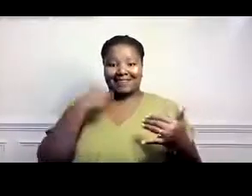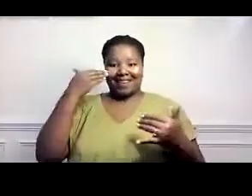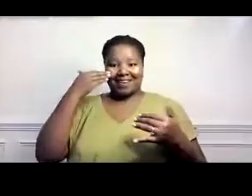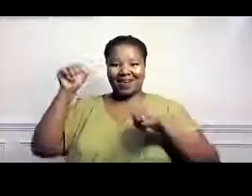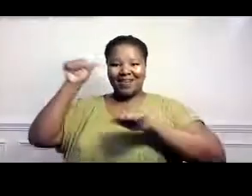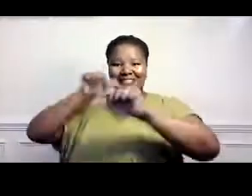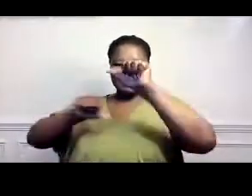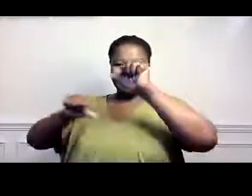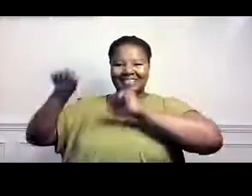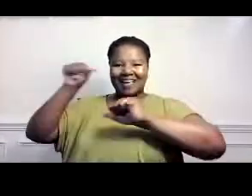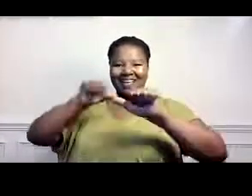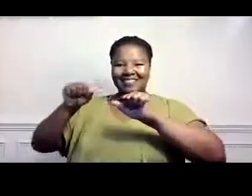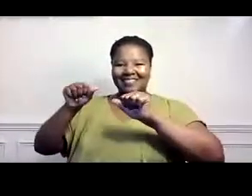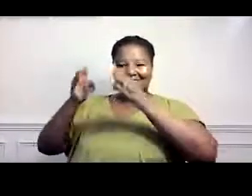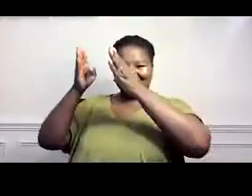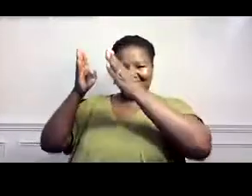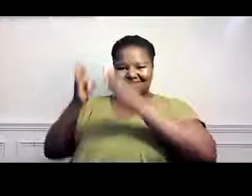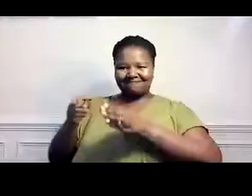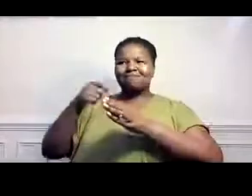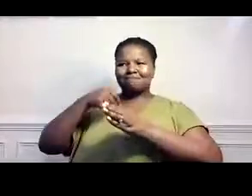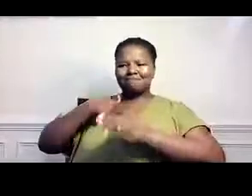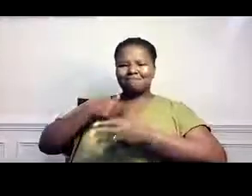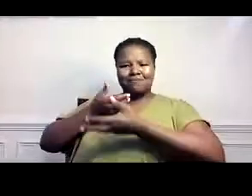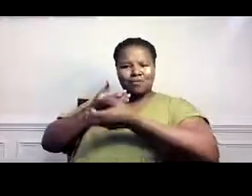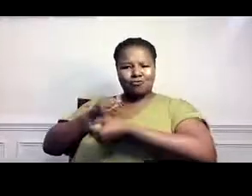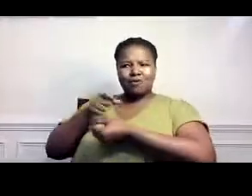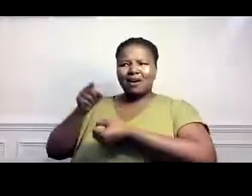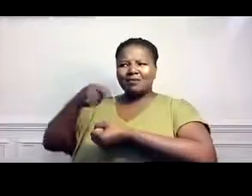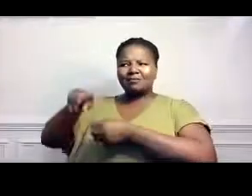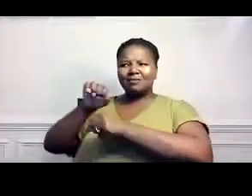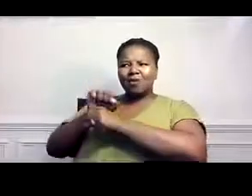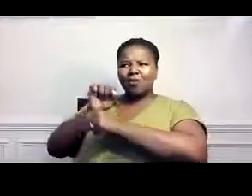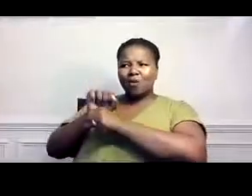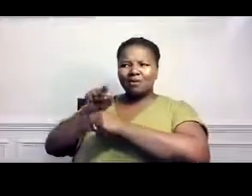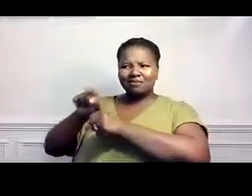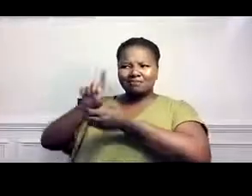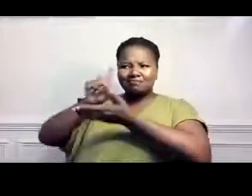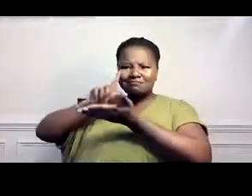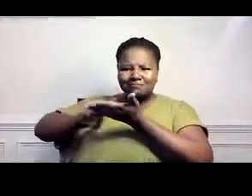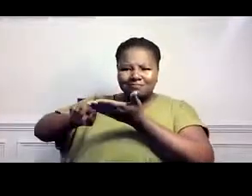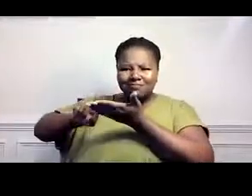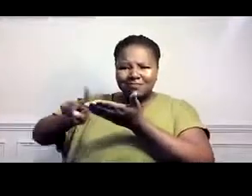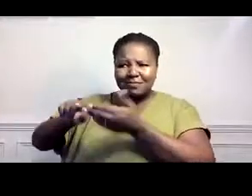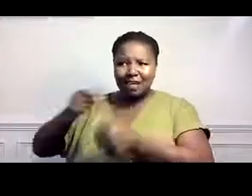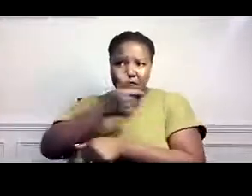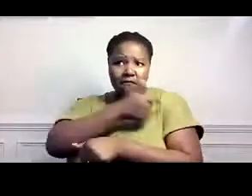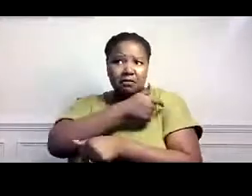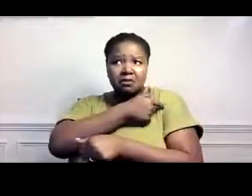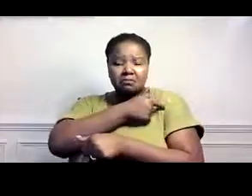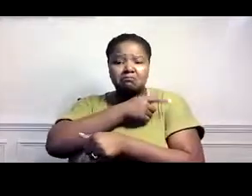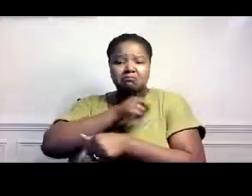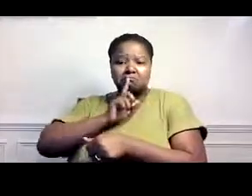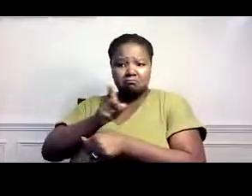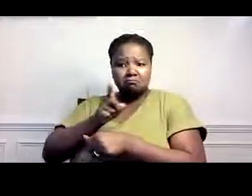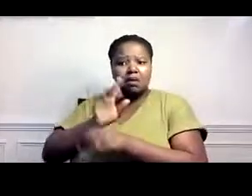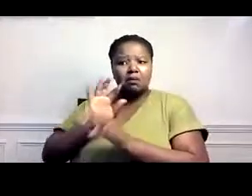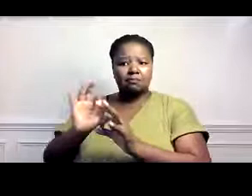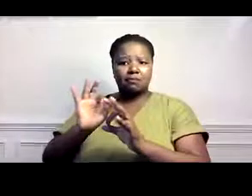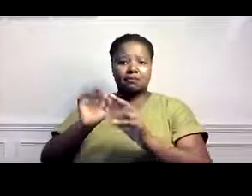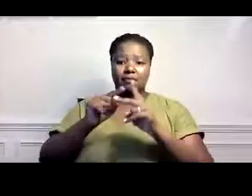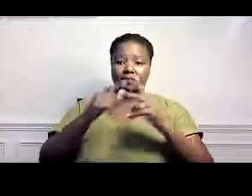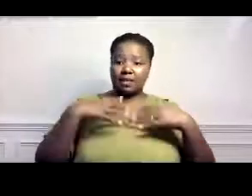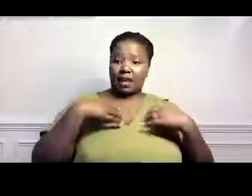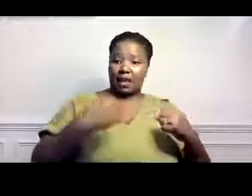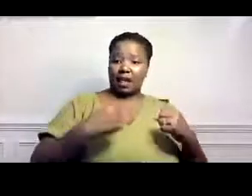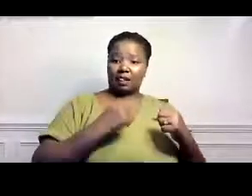I've decided to trust the work that was put into the vaccine and trust that the health professionals have